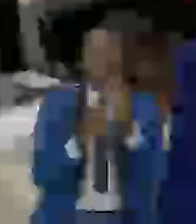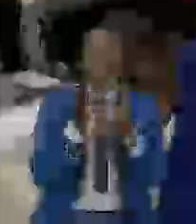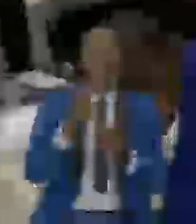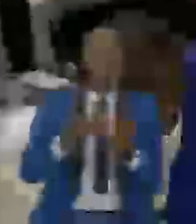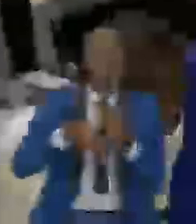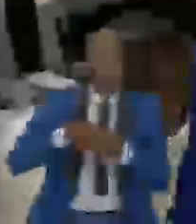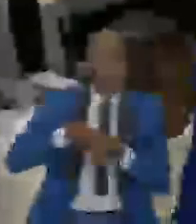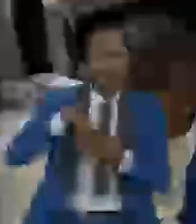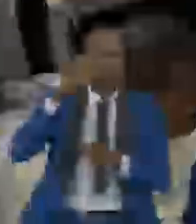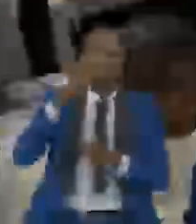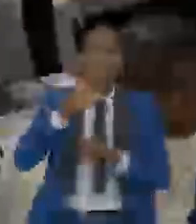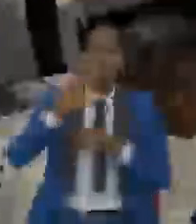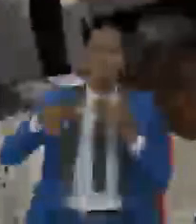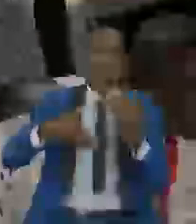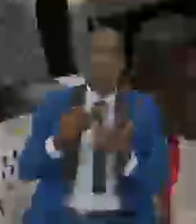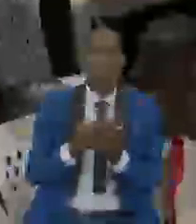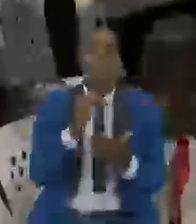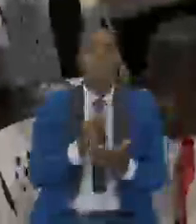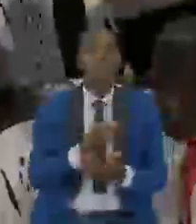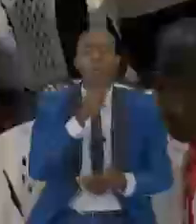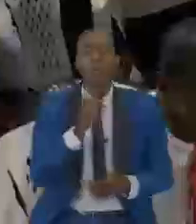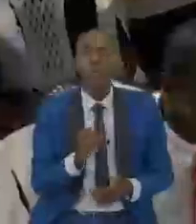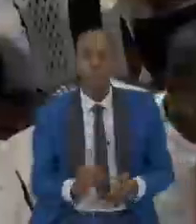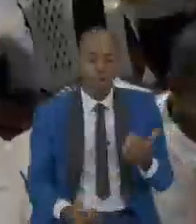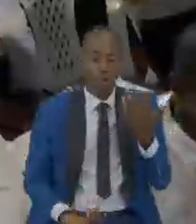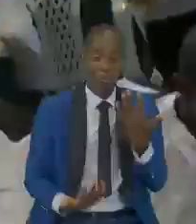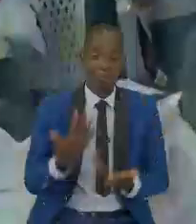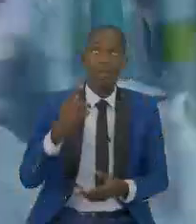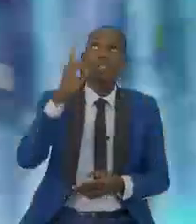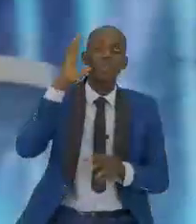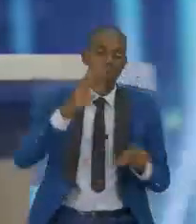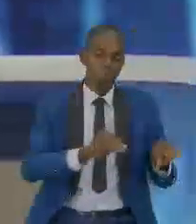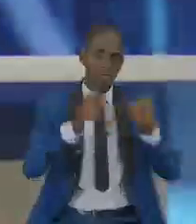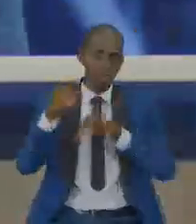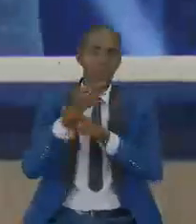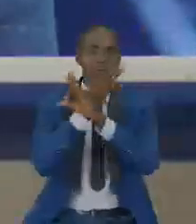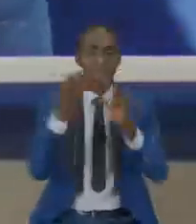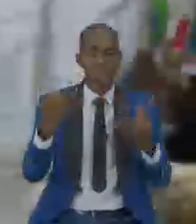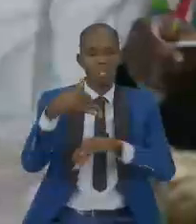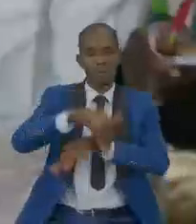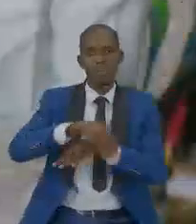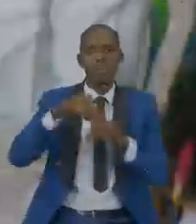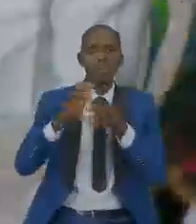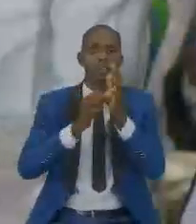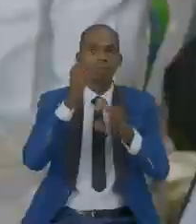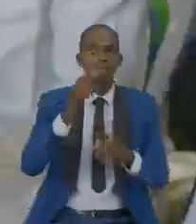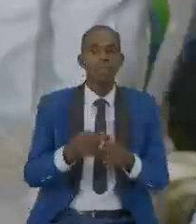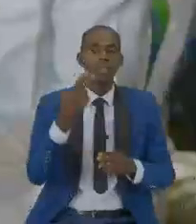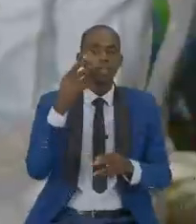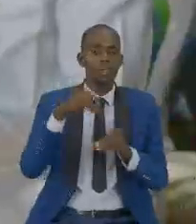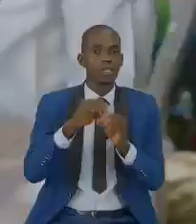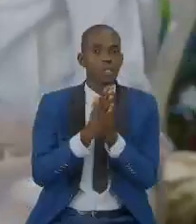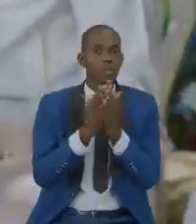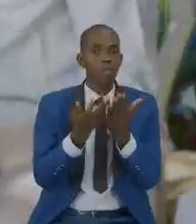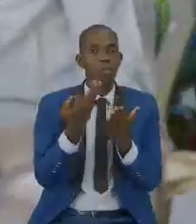of that ancient furnace. He will set you free tonight in Jesus' name. Look at Deuteronomy chapter